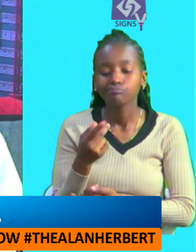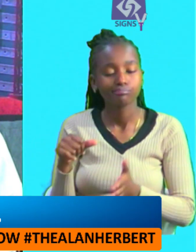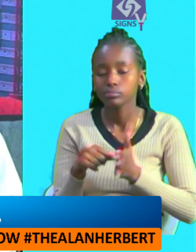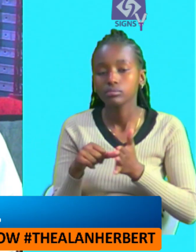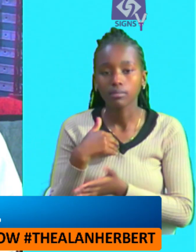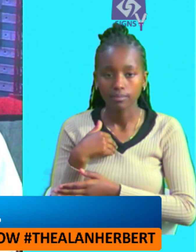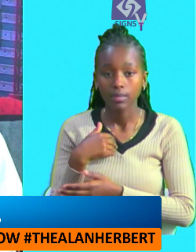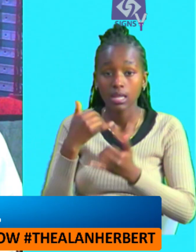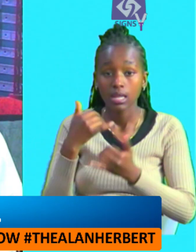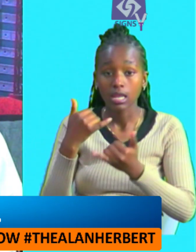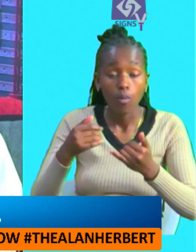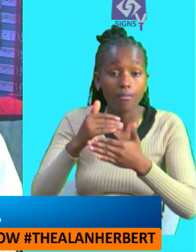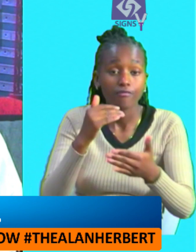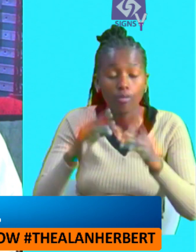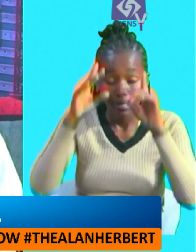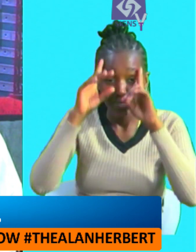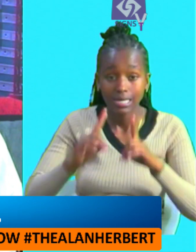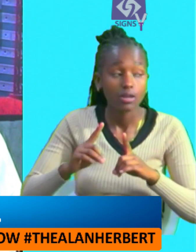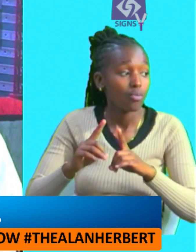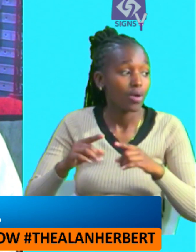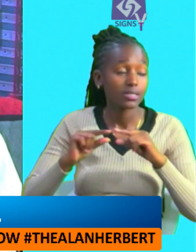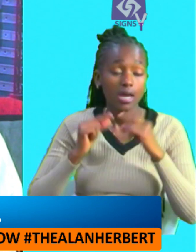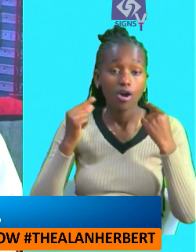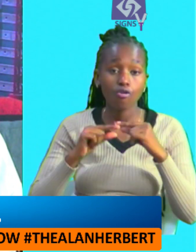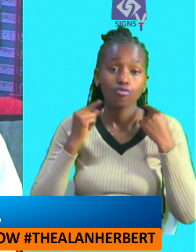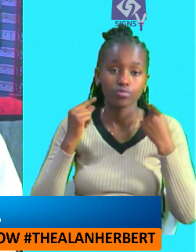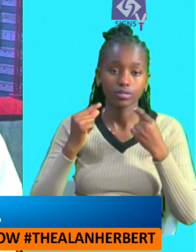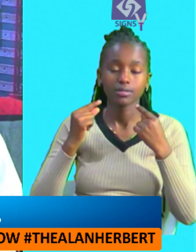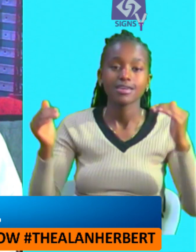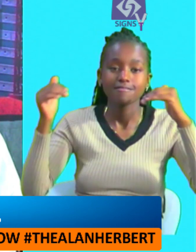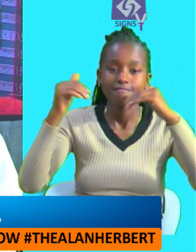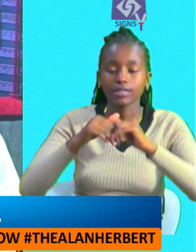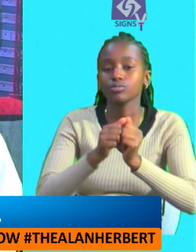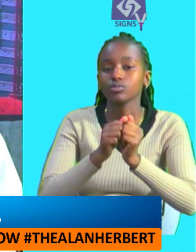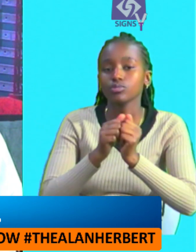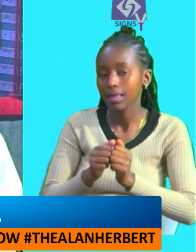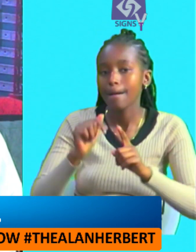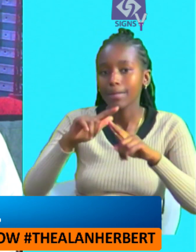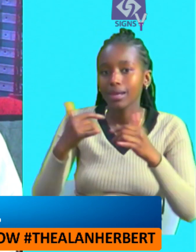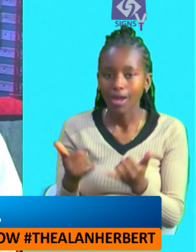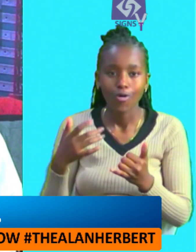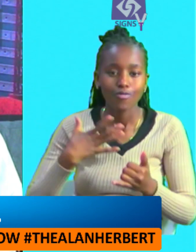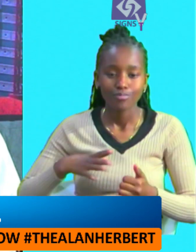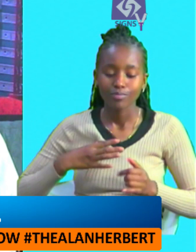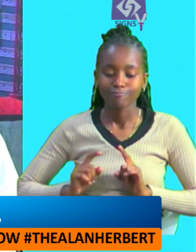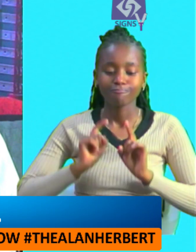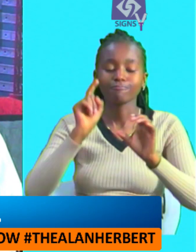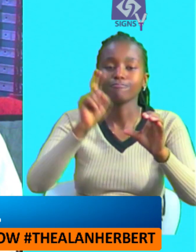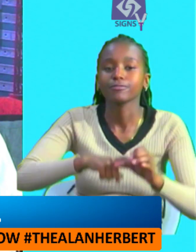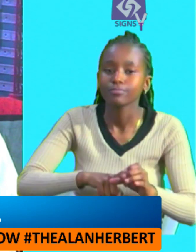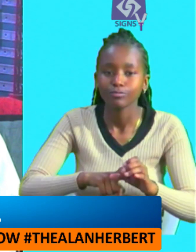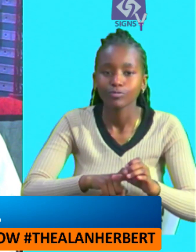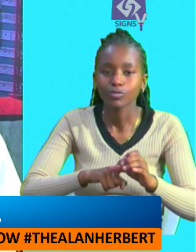we saw Hush Puppy was a fraud, but the internet never really told us what was behind that fraud. What was the genesis?